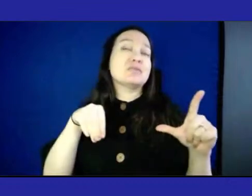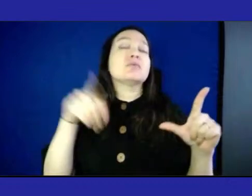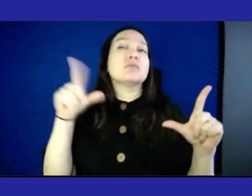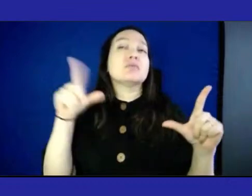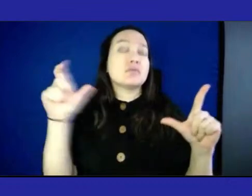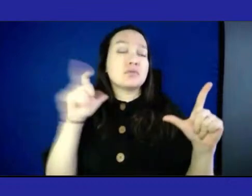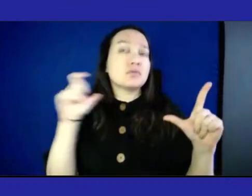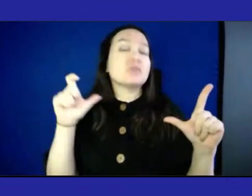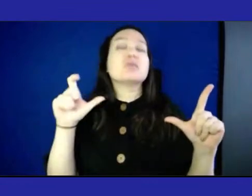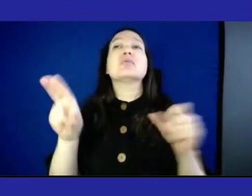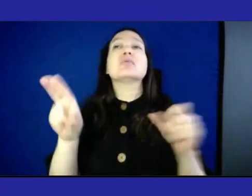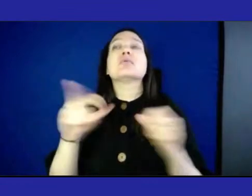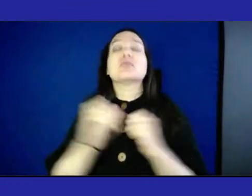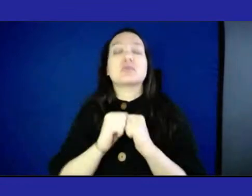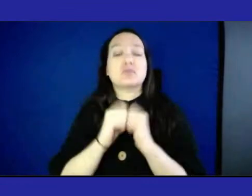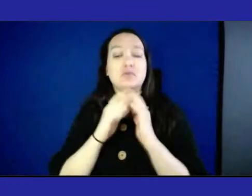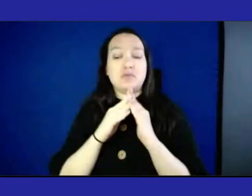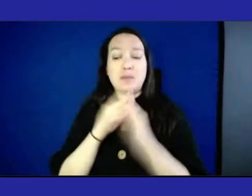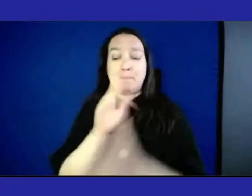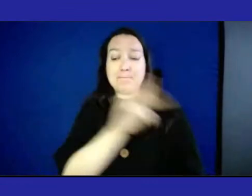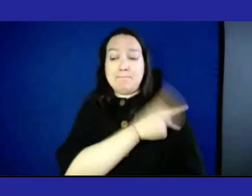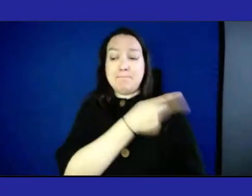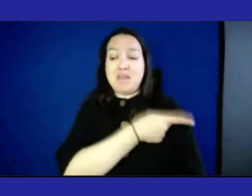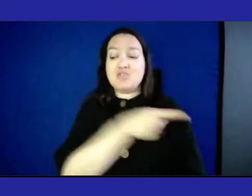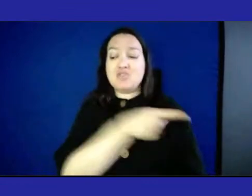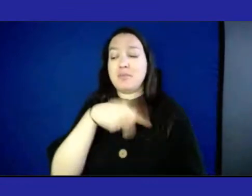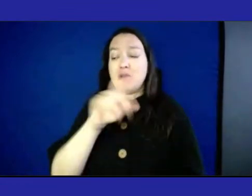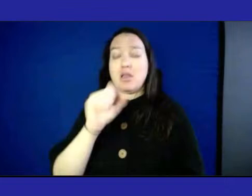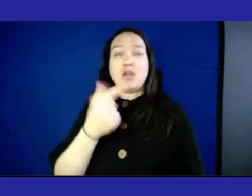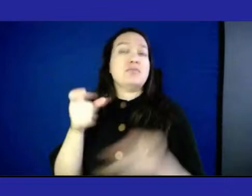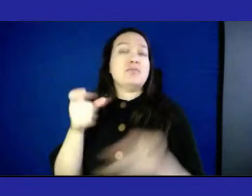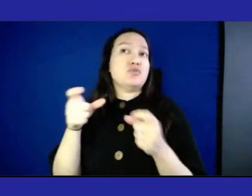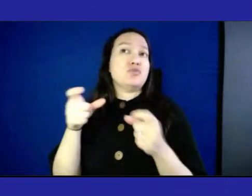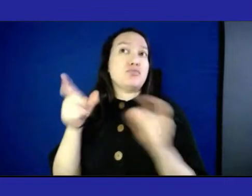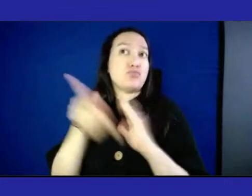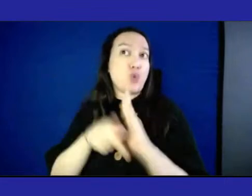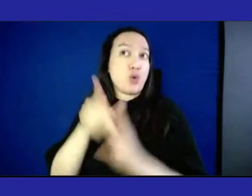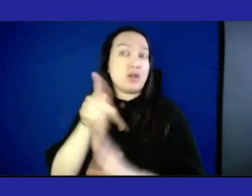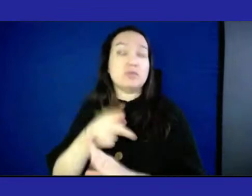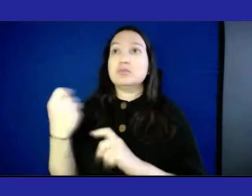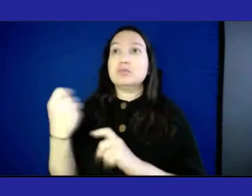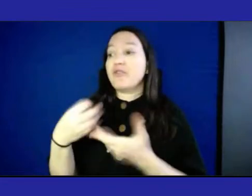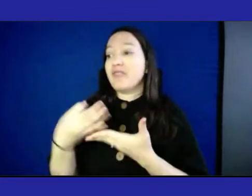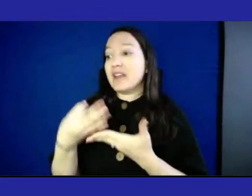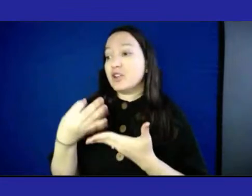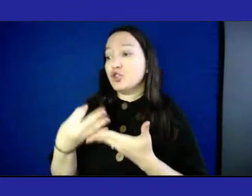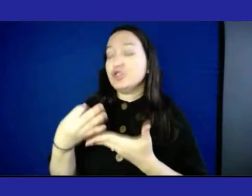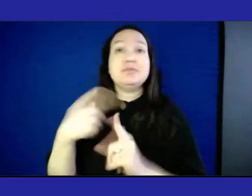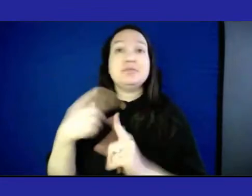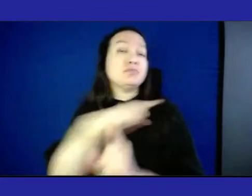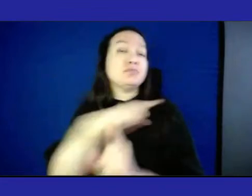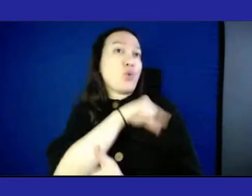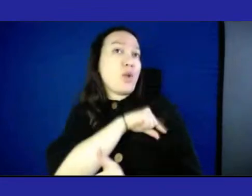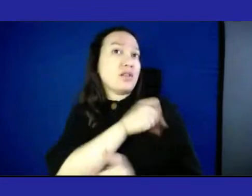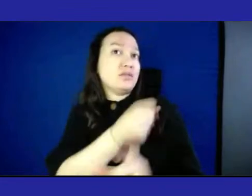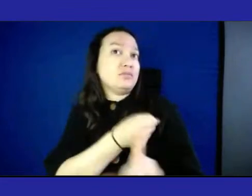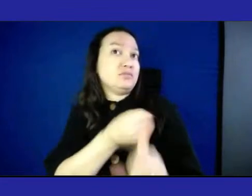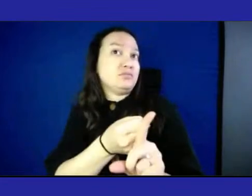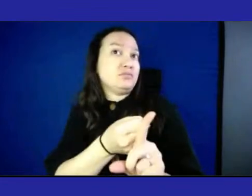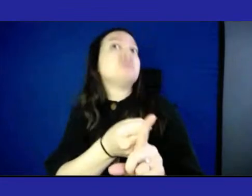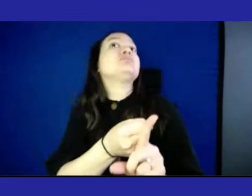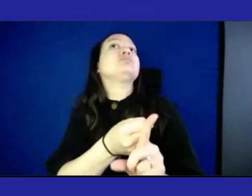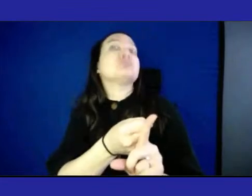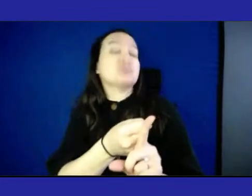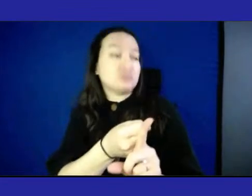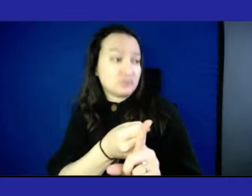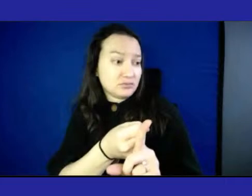also launched a patient blood management program, which should have a significant financial as well as quality impact for us.